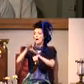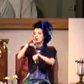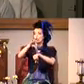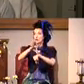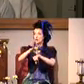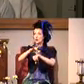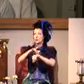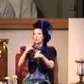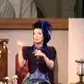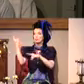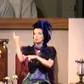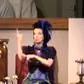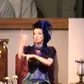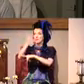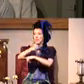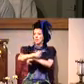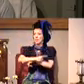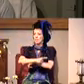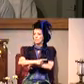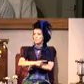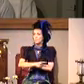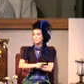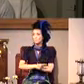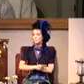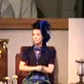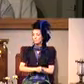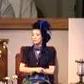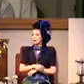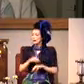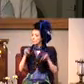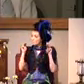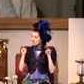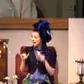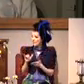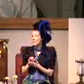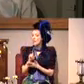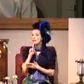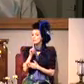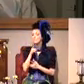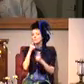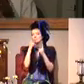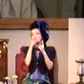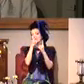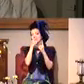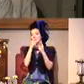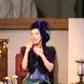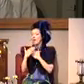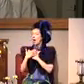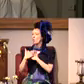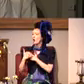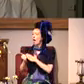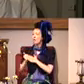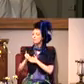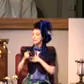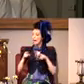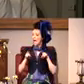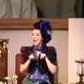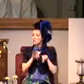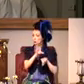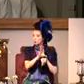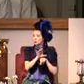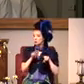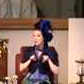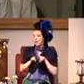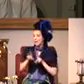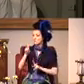this day. May that be our commission as a church and as a people of faith. We ask these things